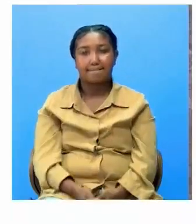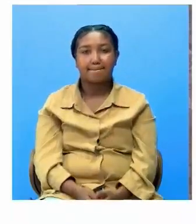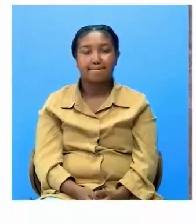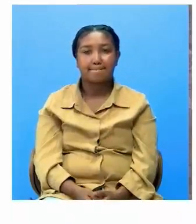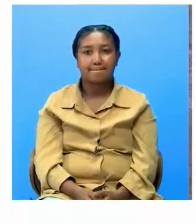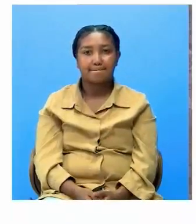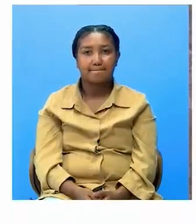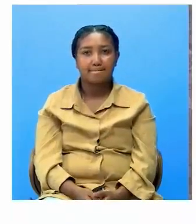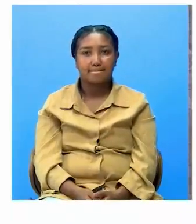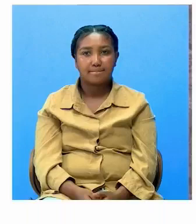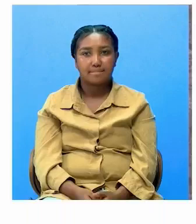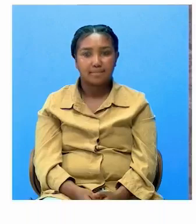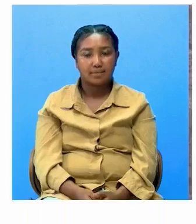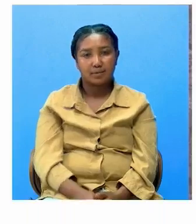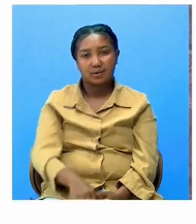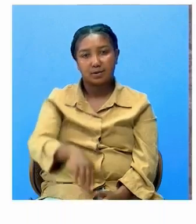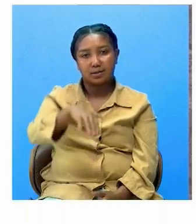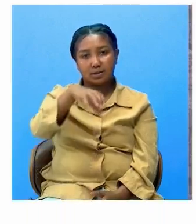Semicolon here.